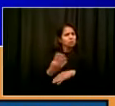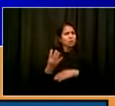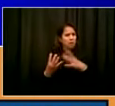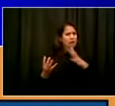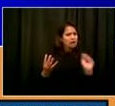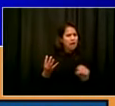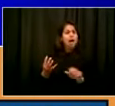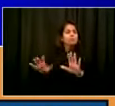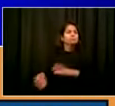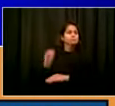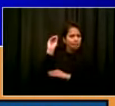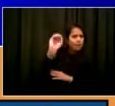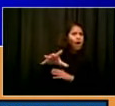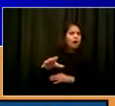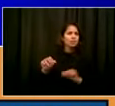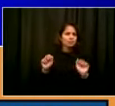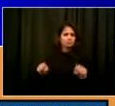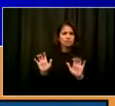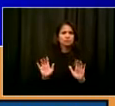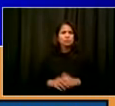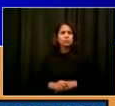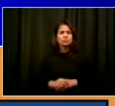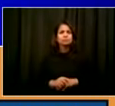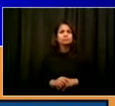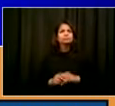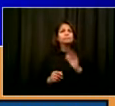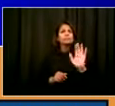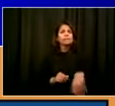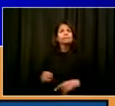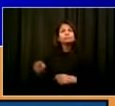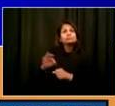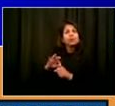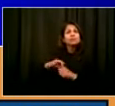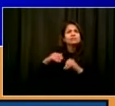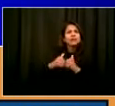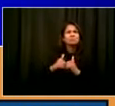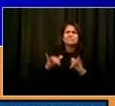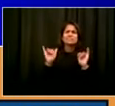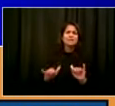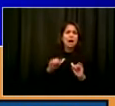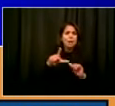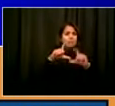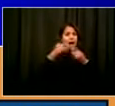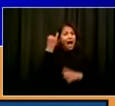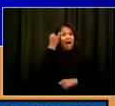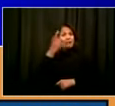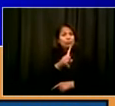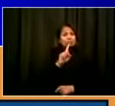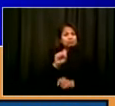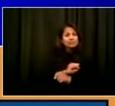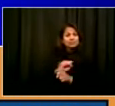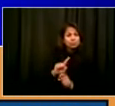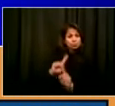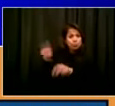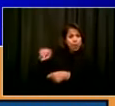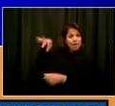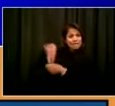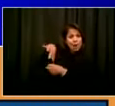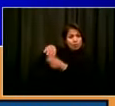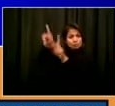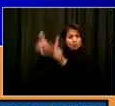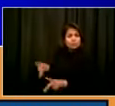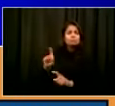on voting by mail, early voting, and voting rights at the polls. Starting this week, we will be running